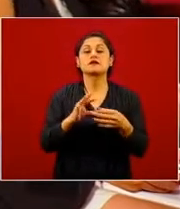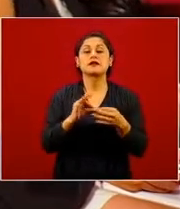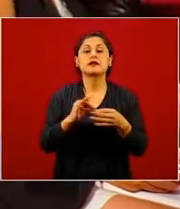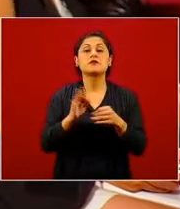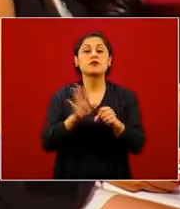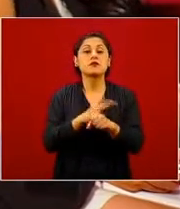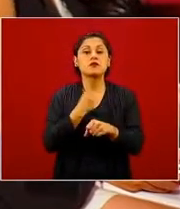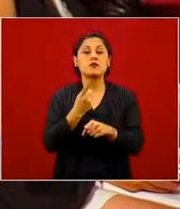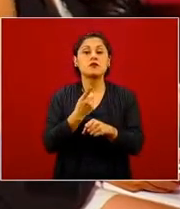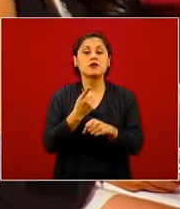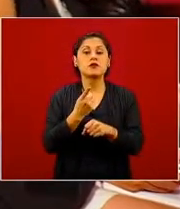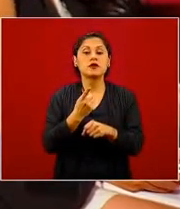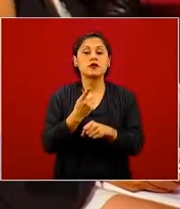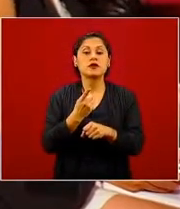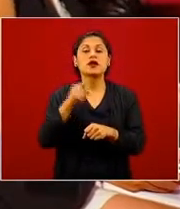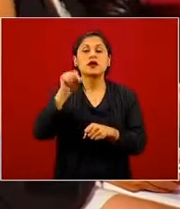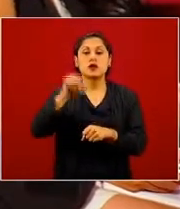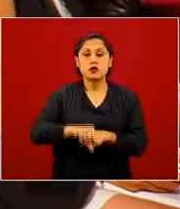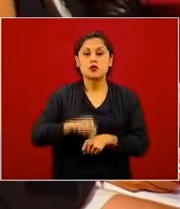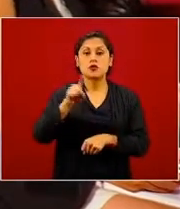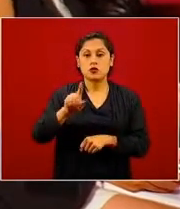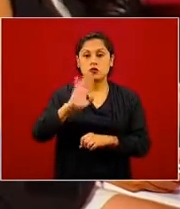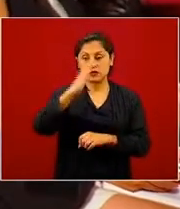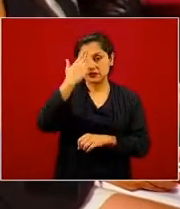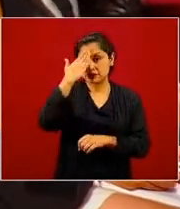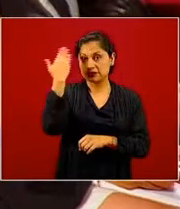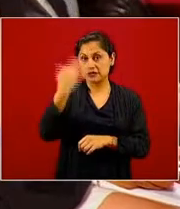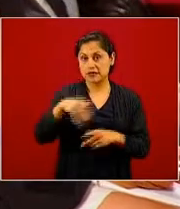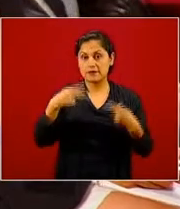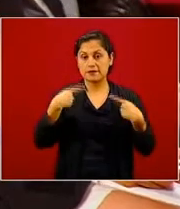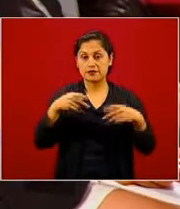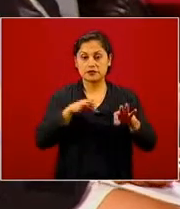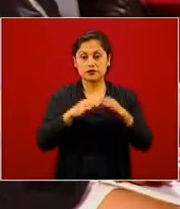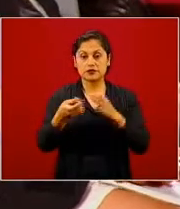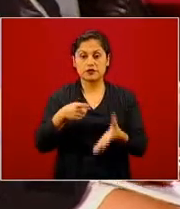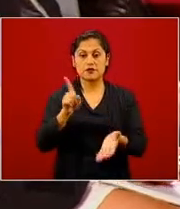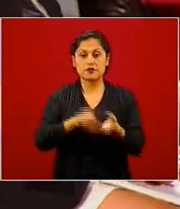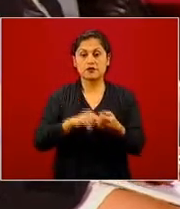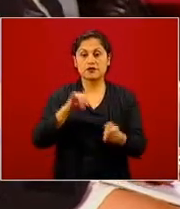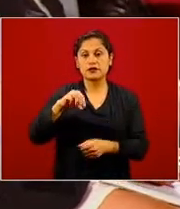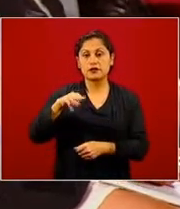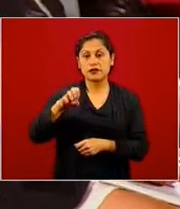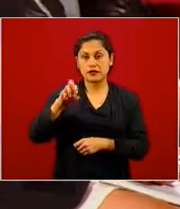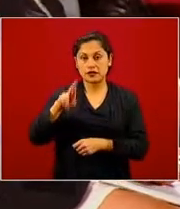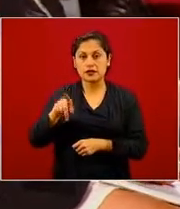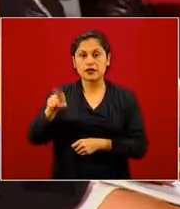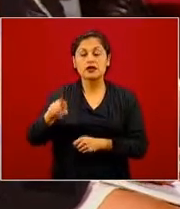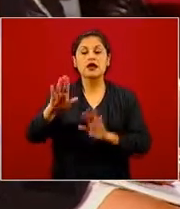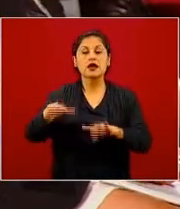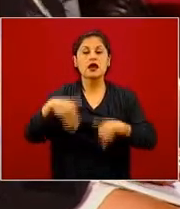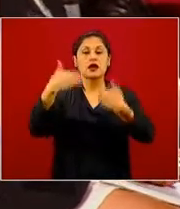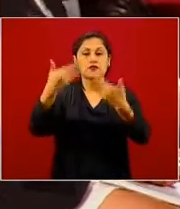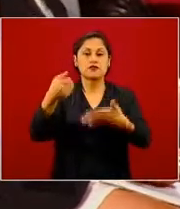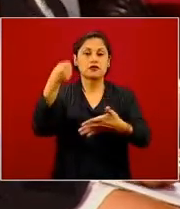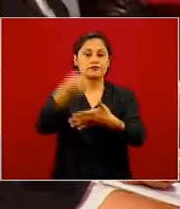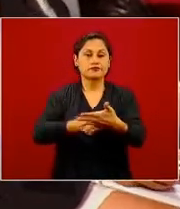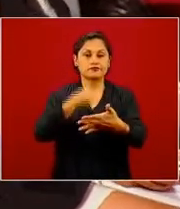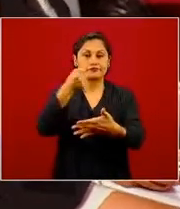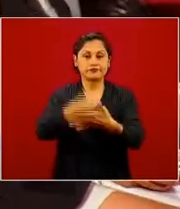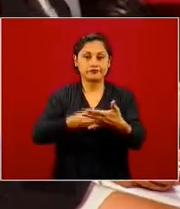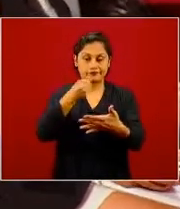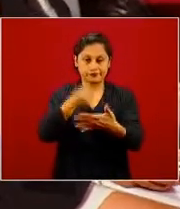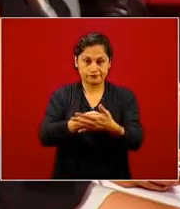And also, well, I'd like to say you probably heard of this that some healthcare staff and